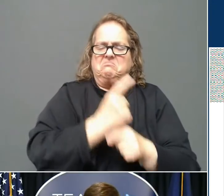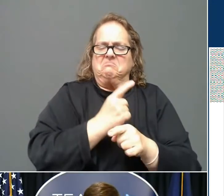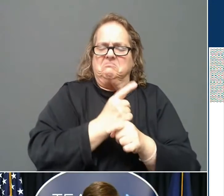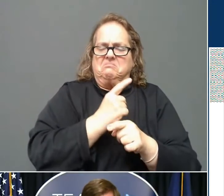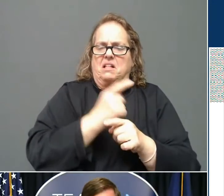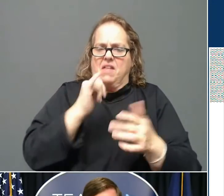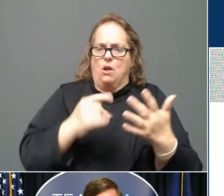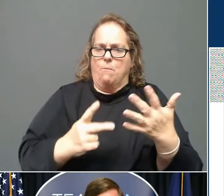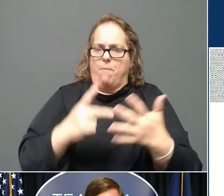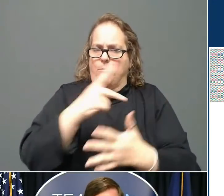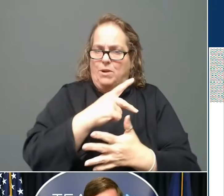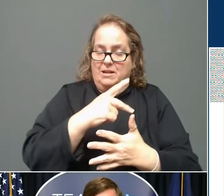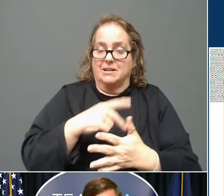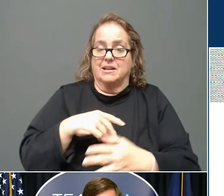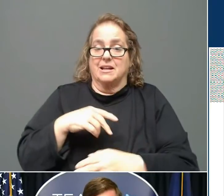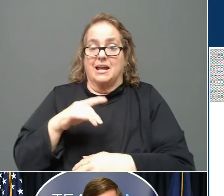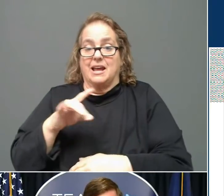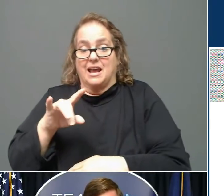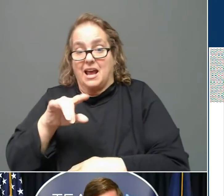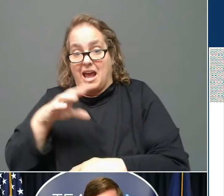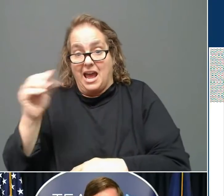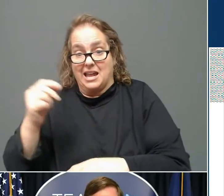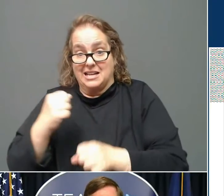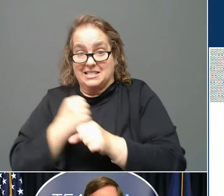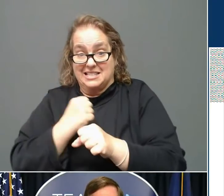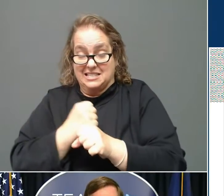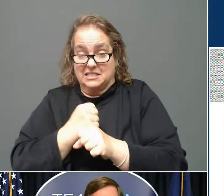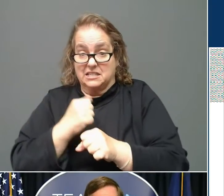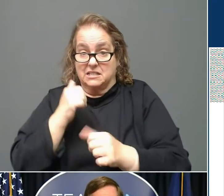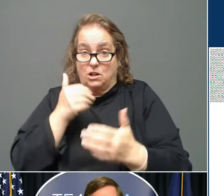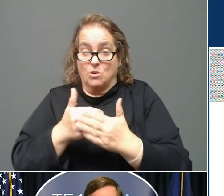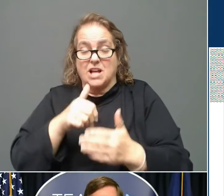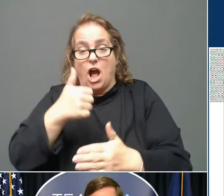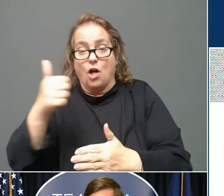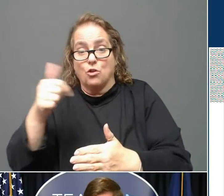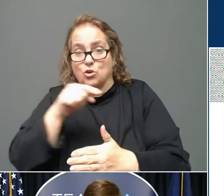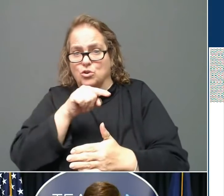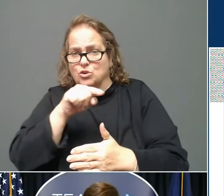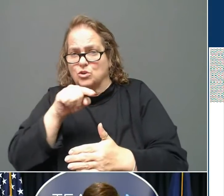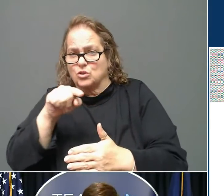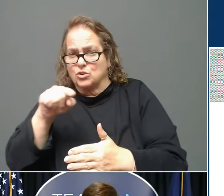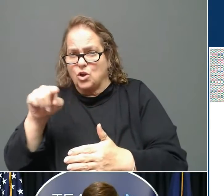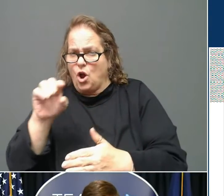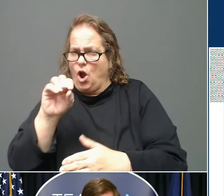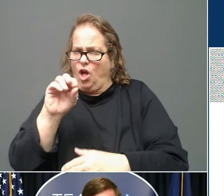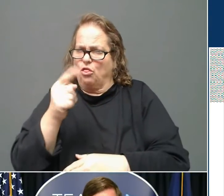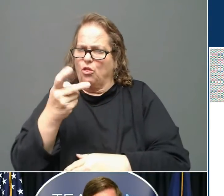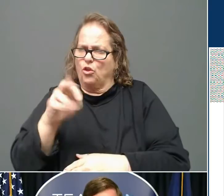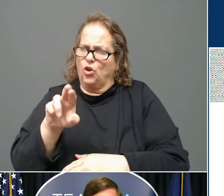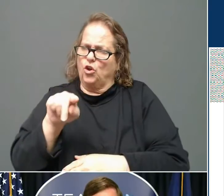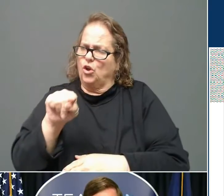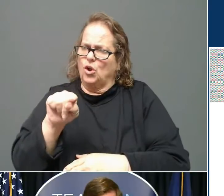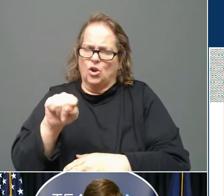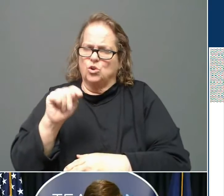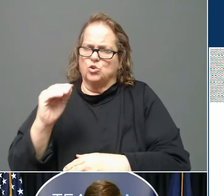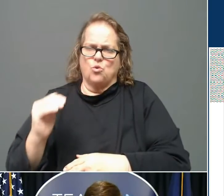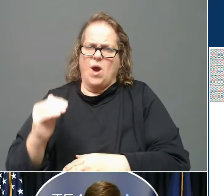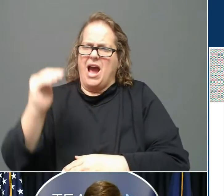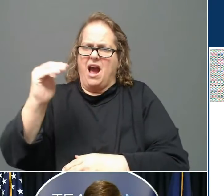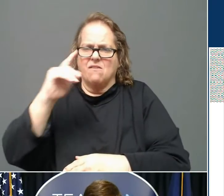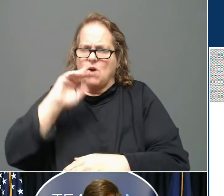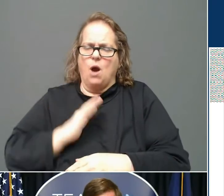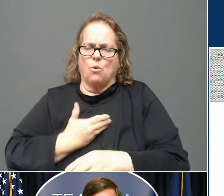close. Other as a category is way up from what we have for the normal population. We need to